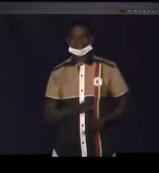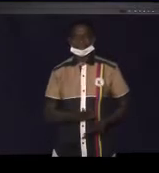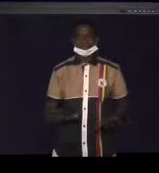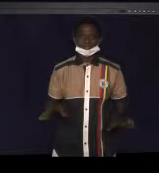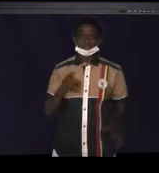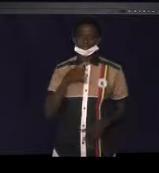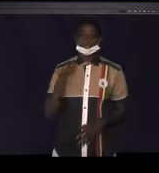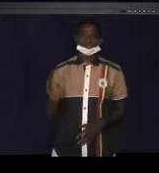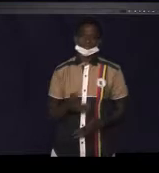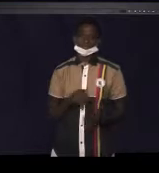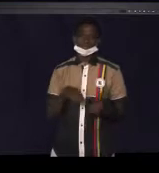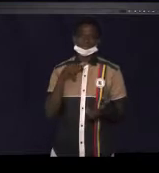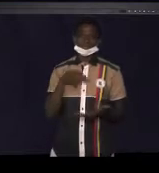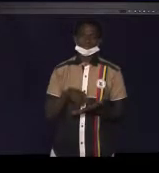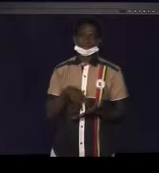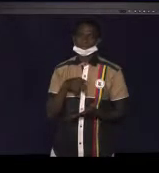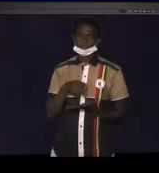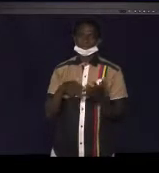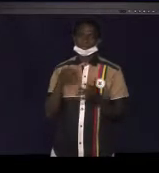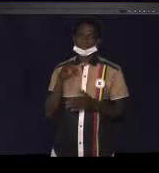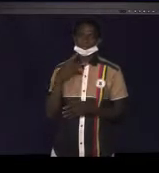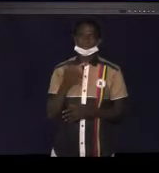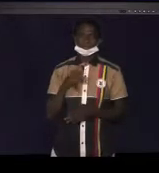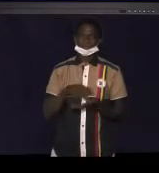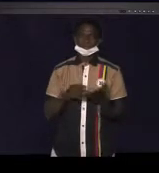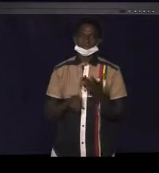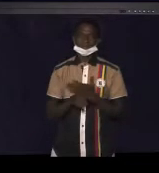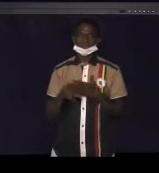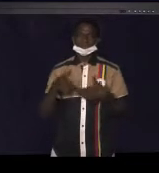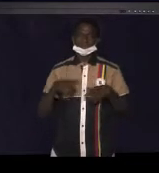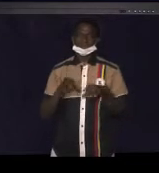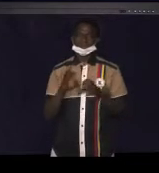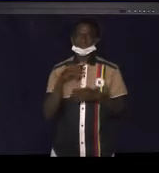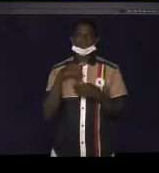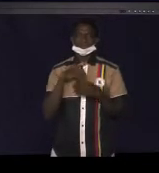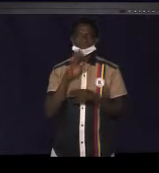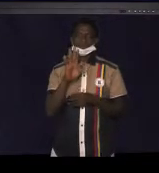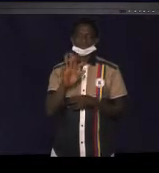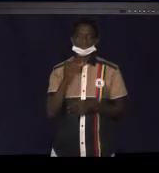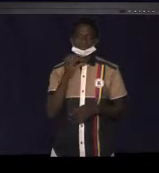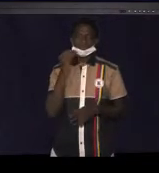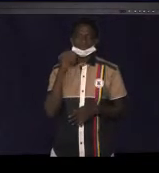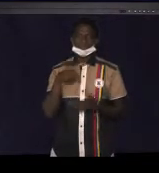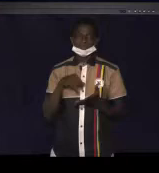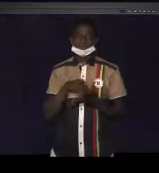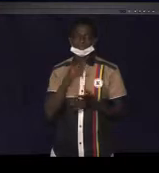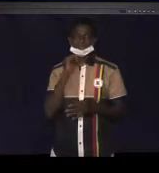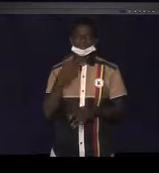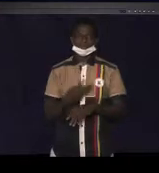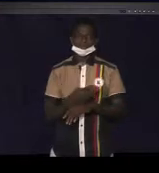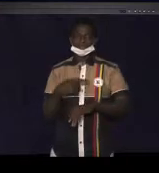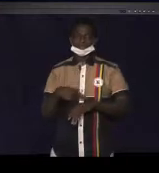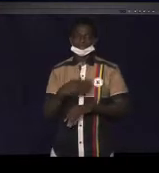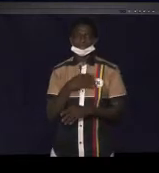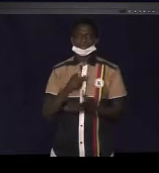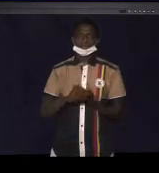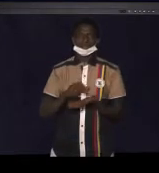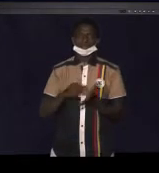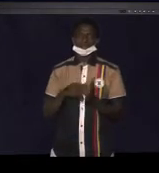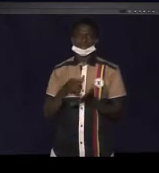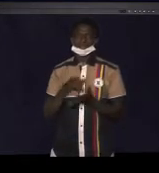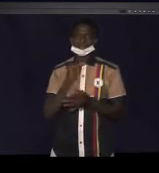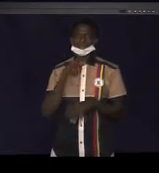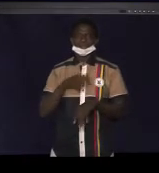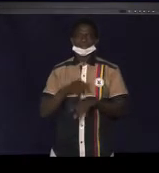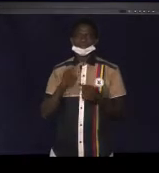Hello, children. You're welcome to this segment of the program, The Classroom in Your Home. It is mathematics time, and that means